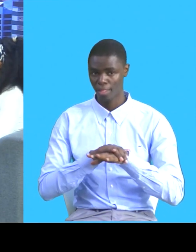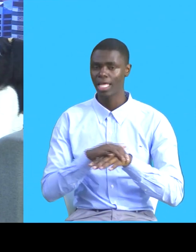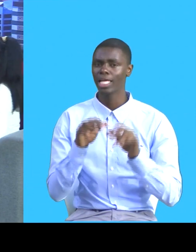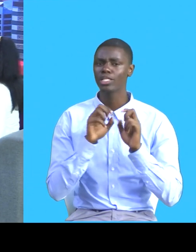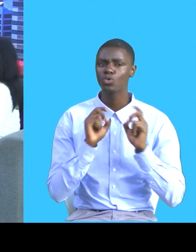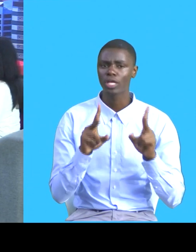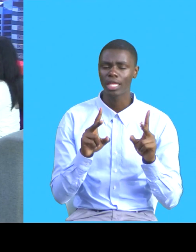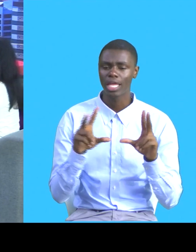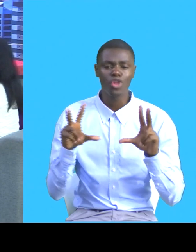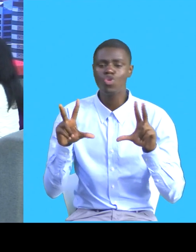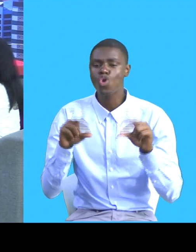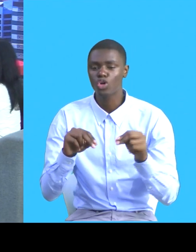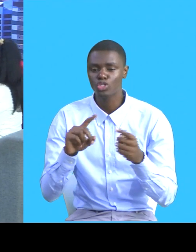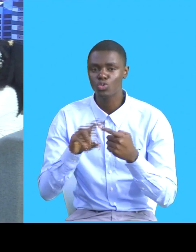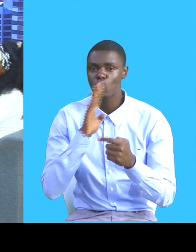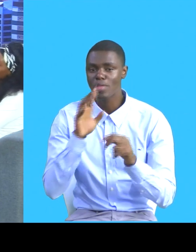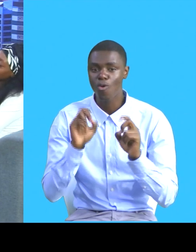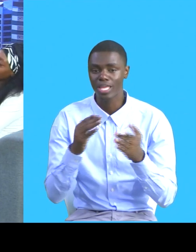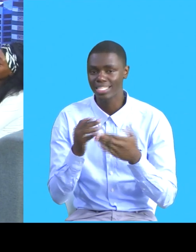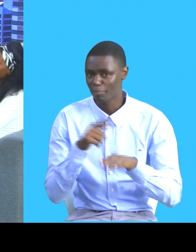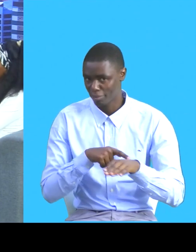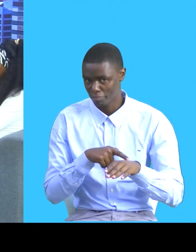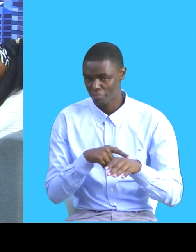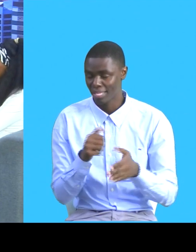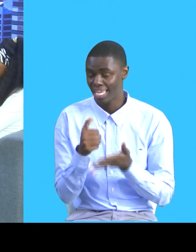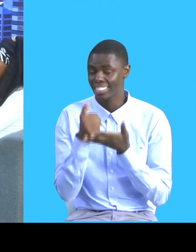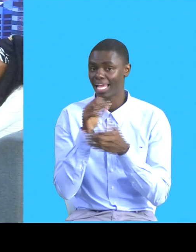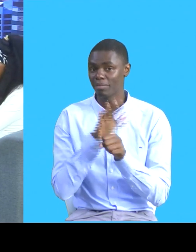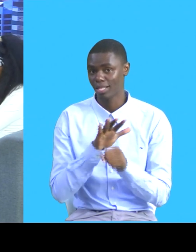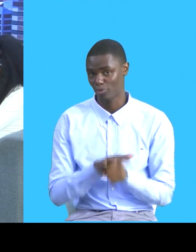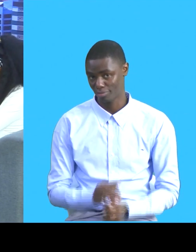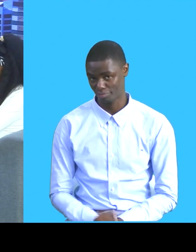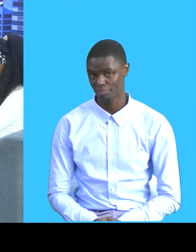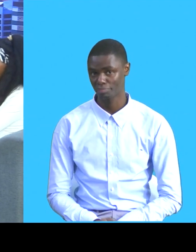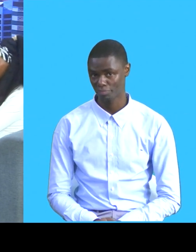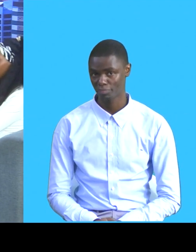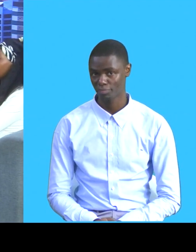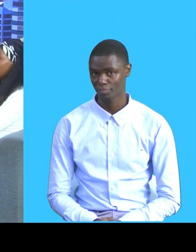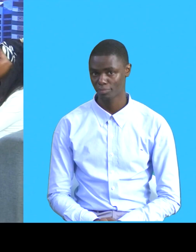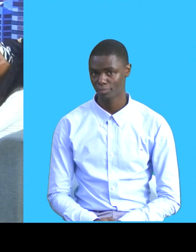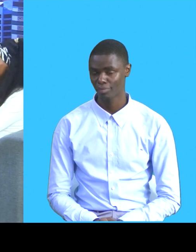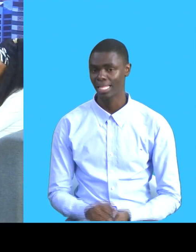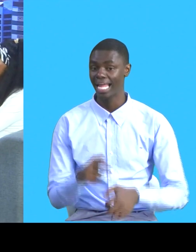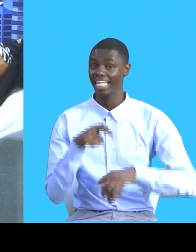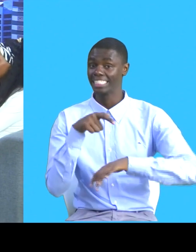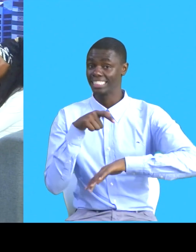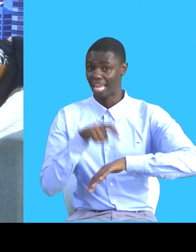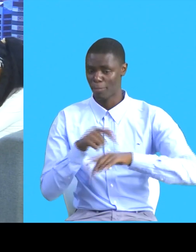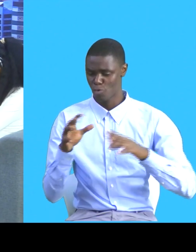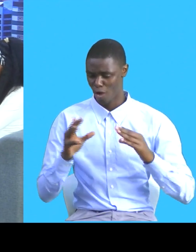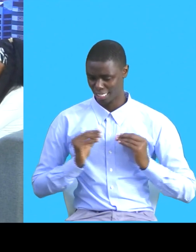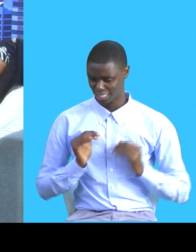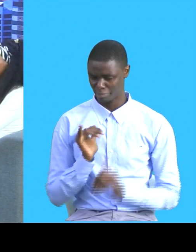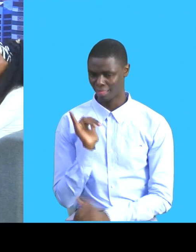okay not to be okay at times. It helps a lot, and the moment you accept